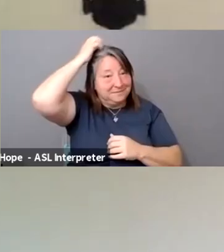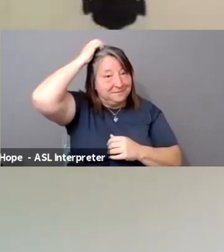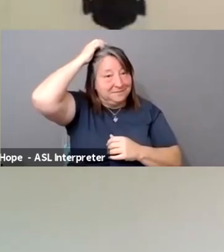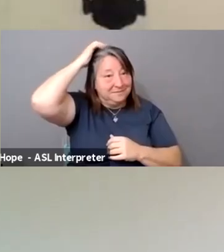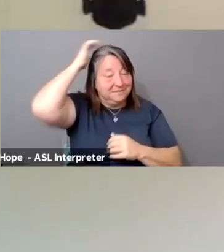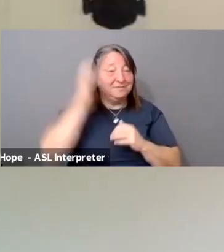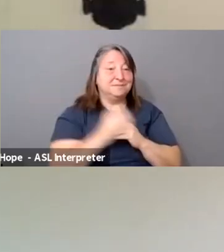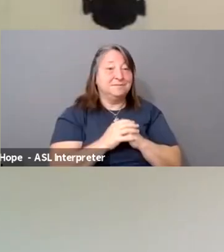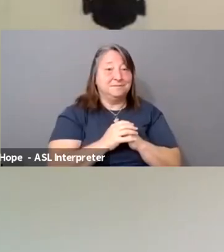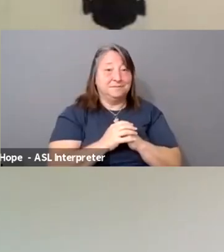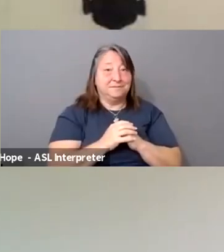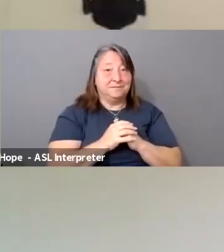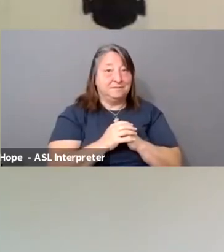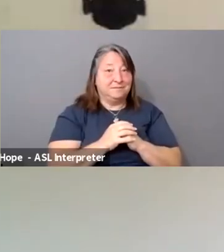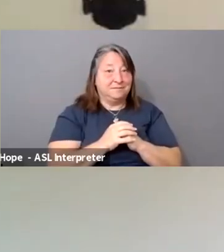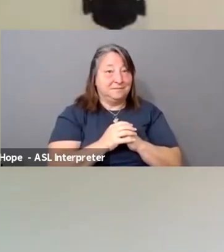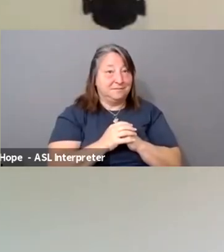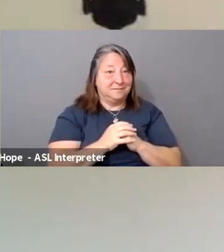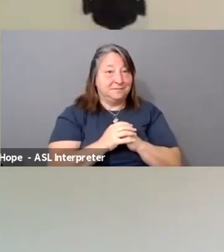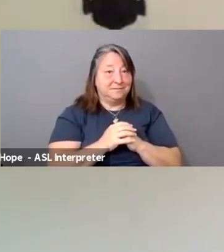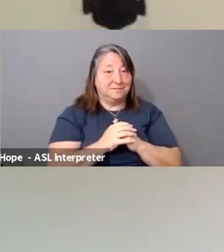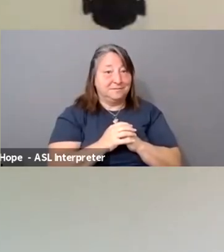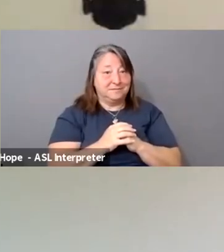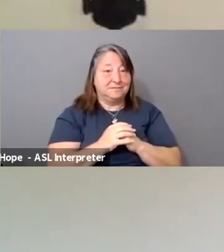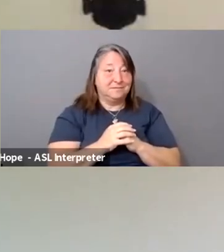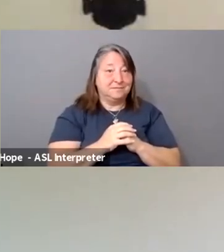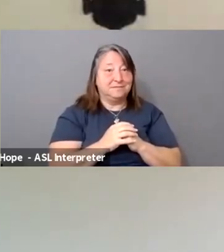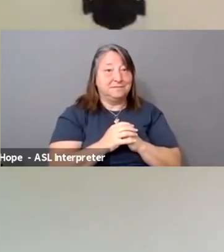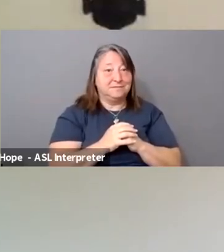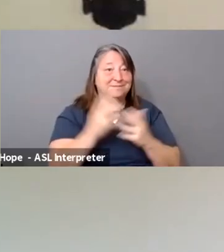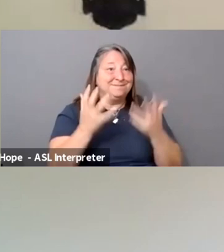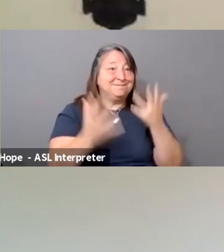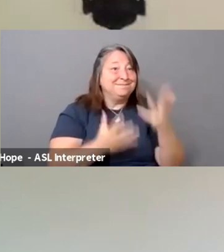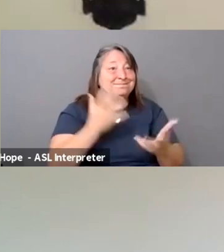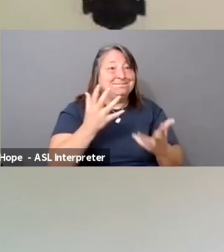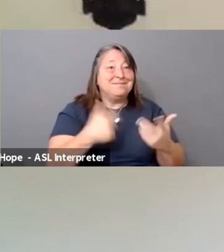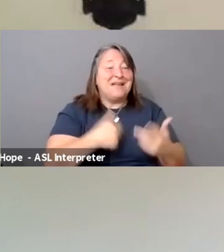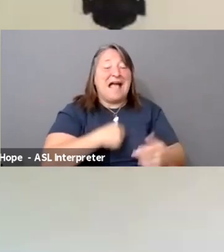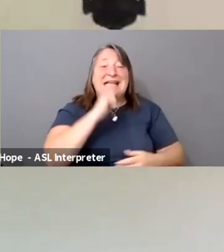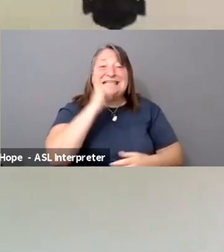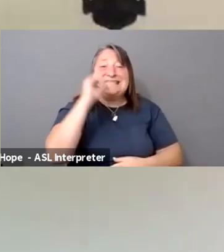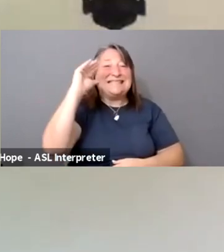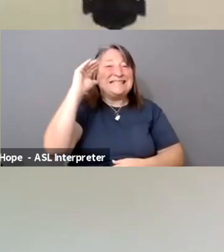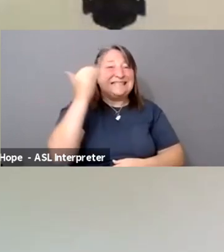seem, for lack of a better word, you know, I didn't seem like